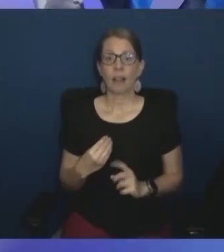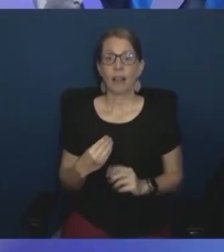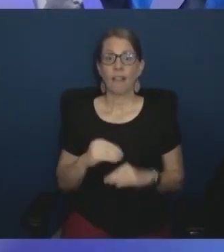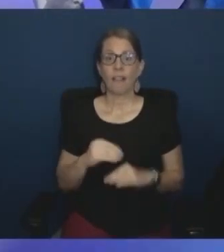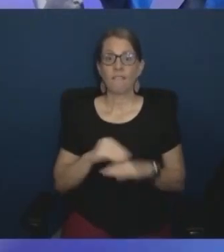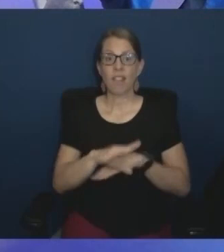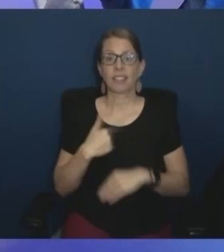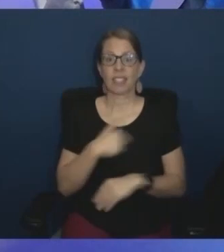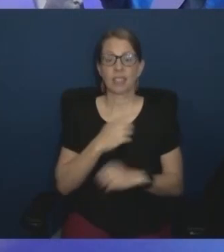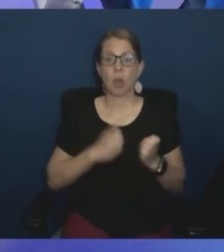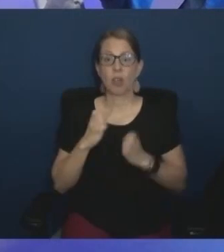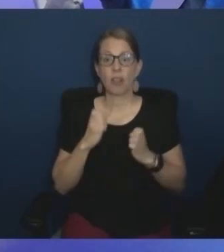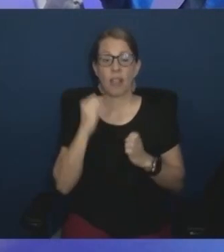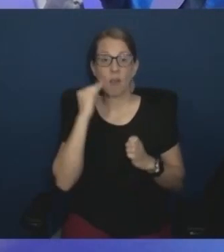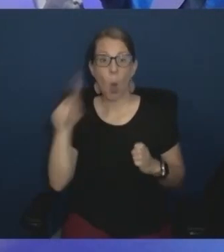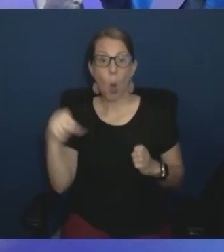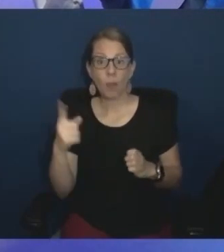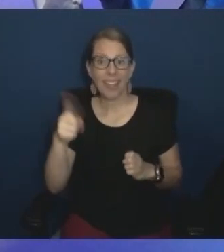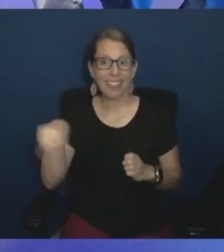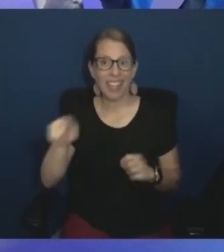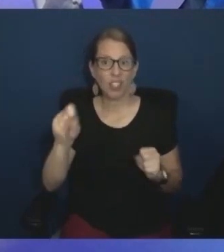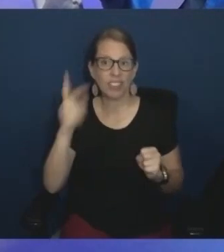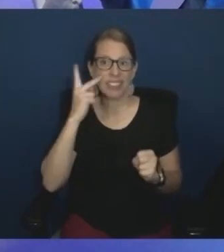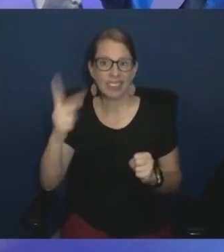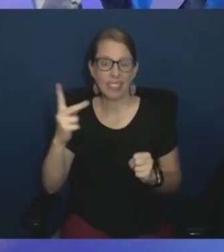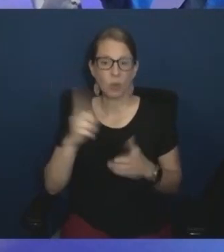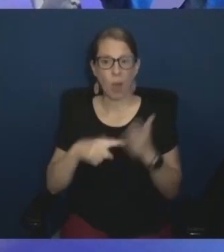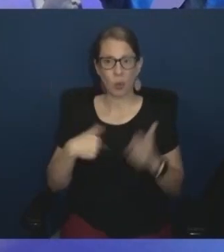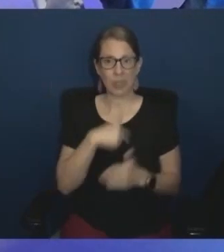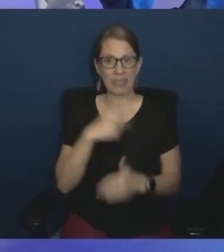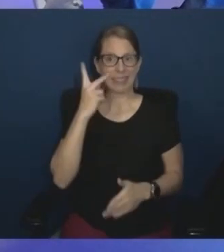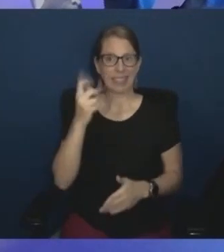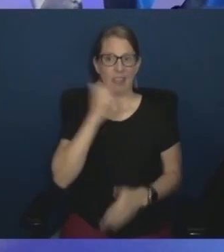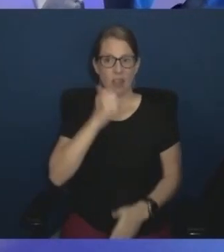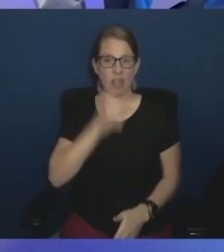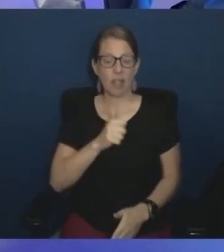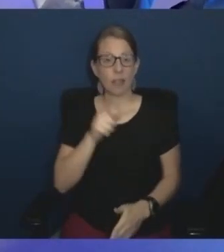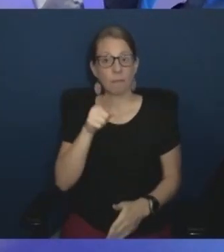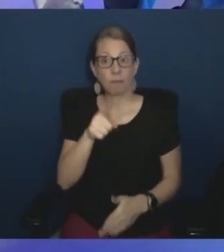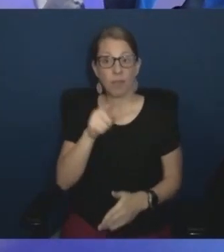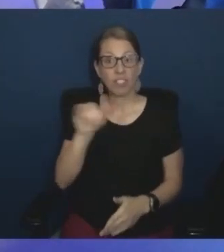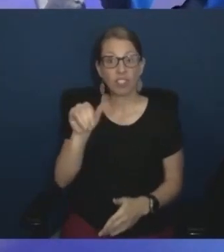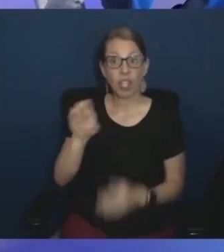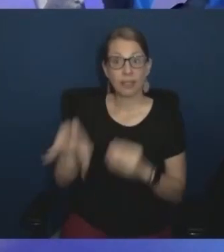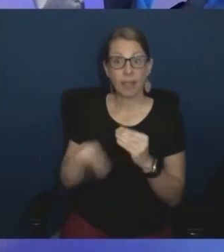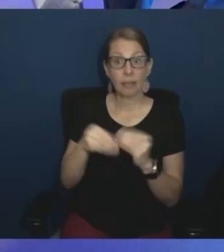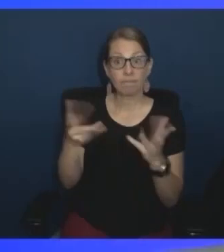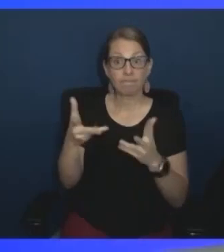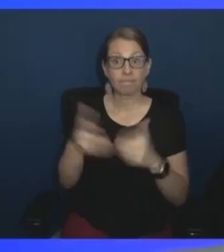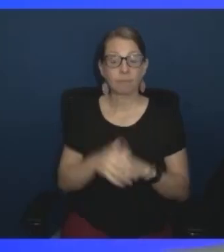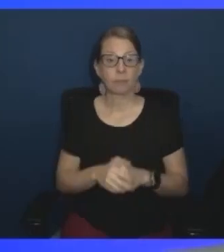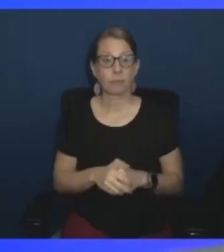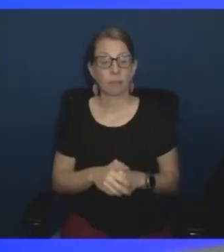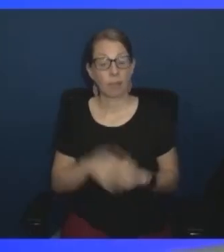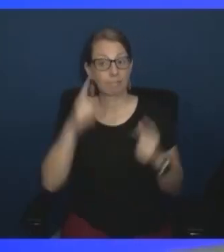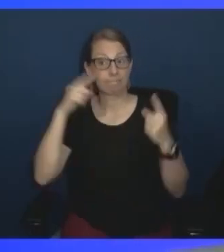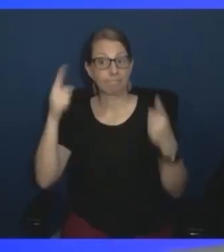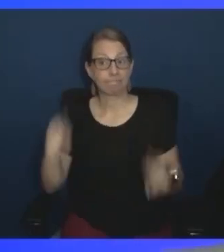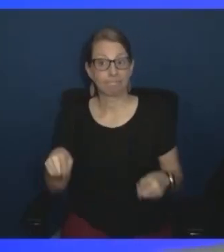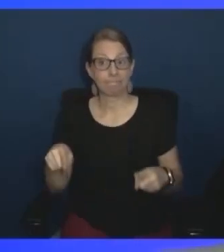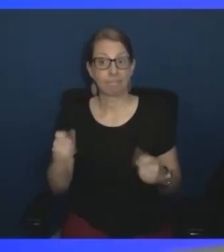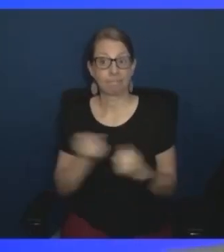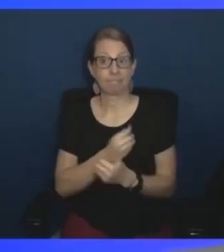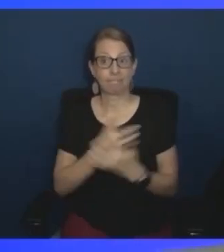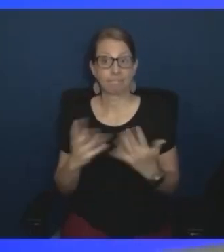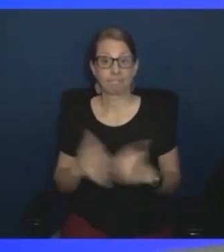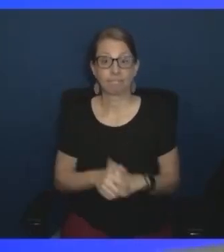only see what you see every day, right? Yeah. Jace, what can you add to that? Yeah, no, I completely agree with all that, and really,